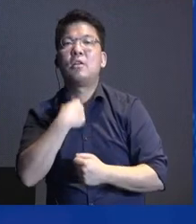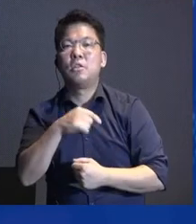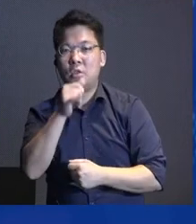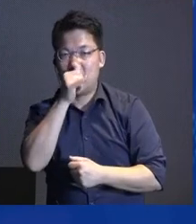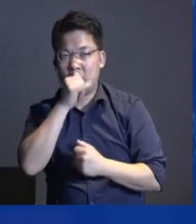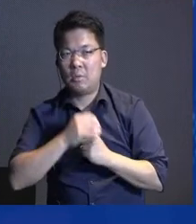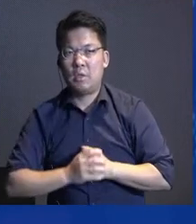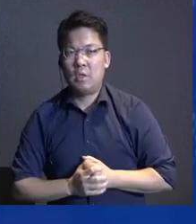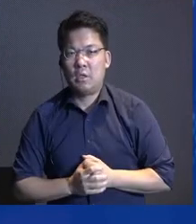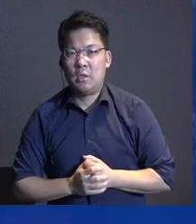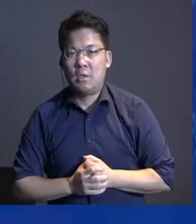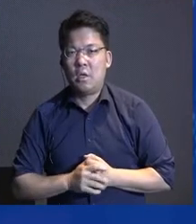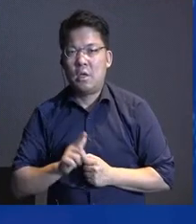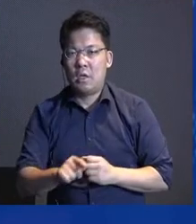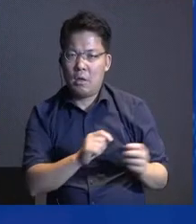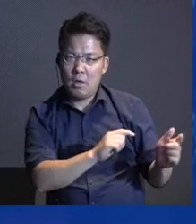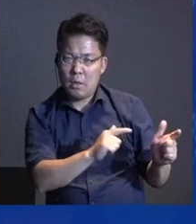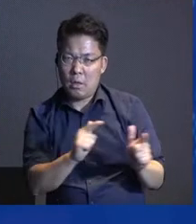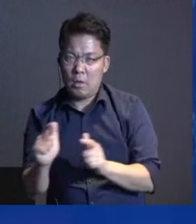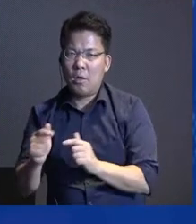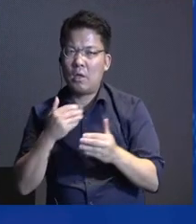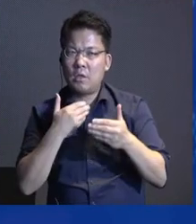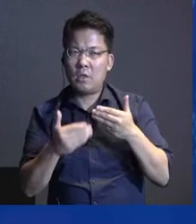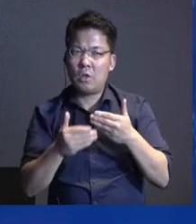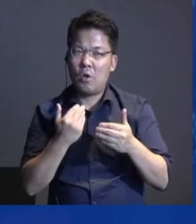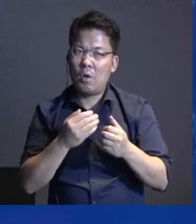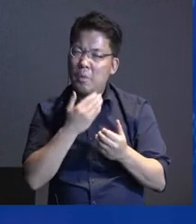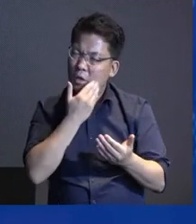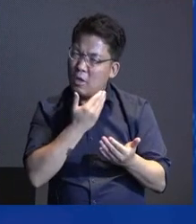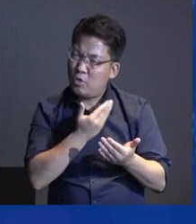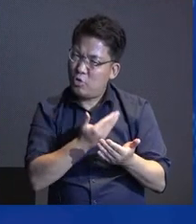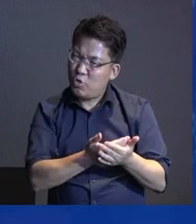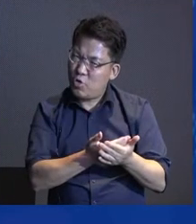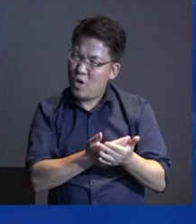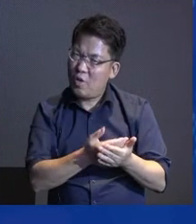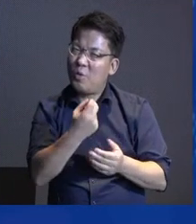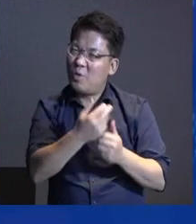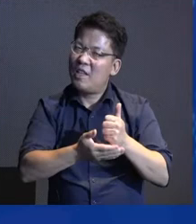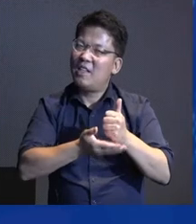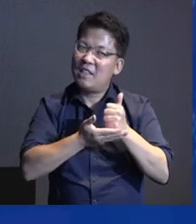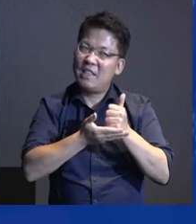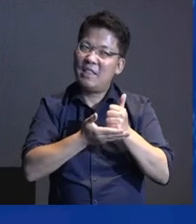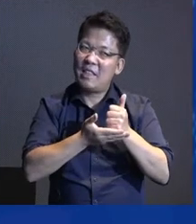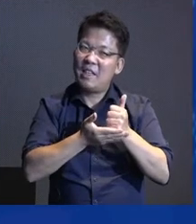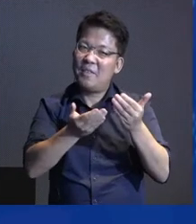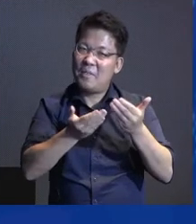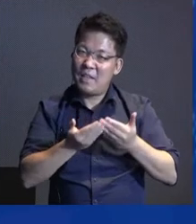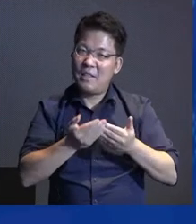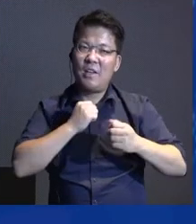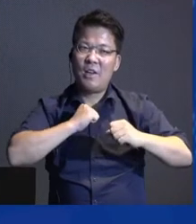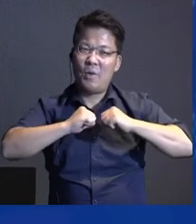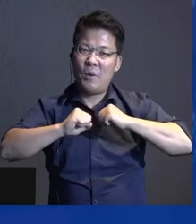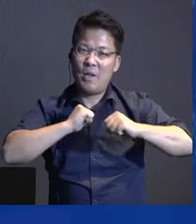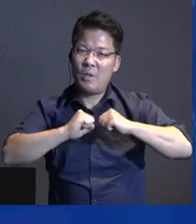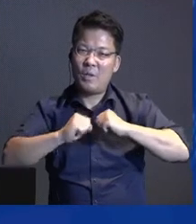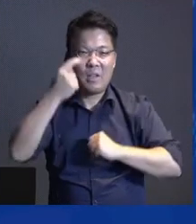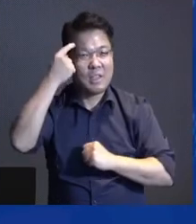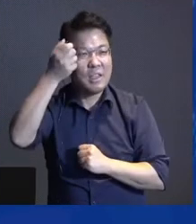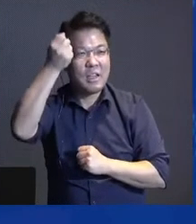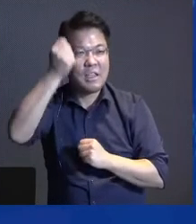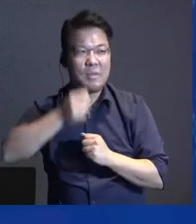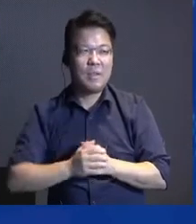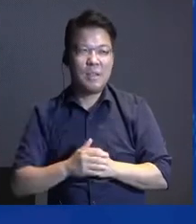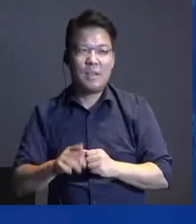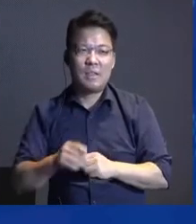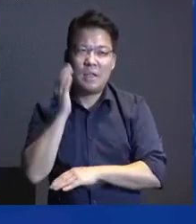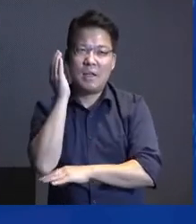highly recognized at the club by the community members. Bisunga, can I ask you to wrap up your presentation in